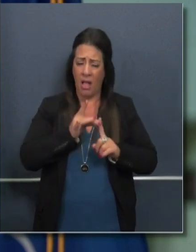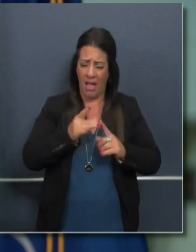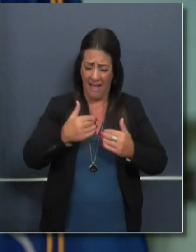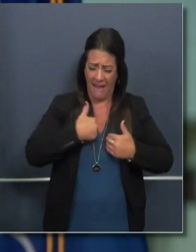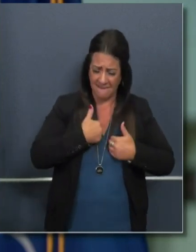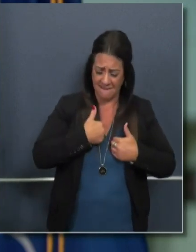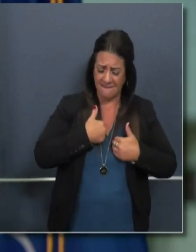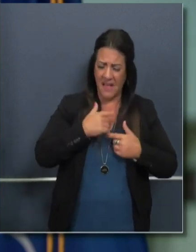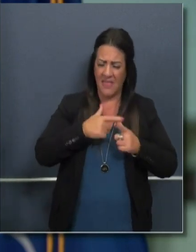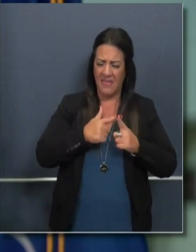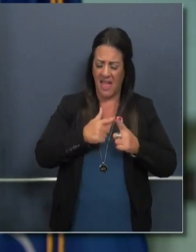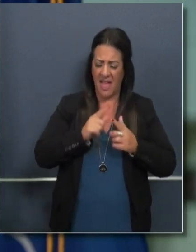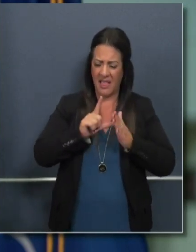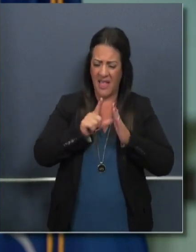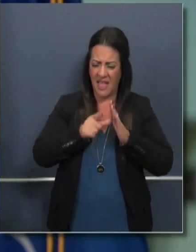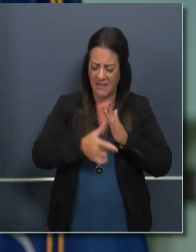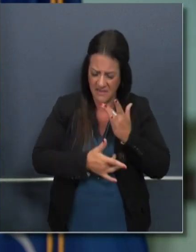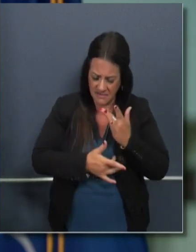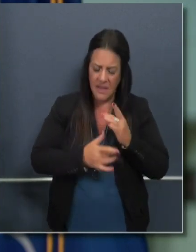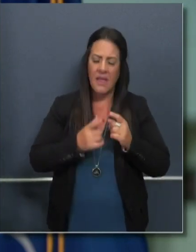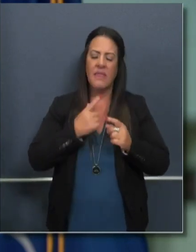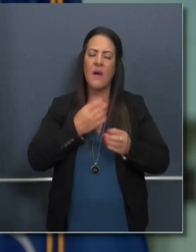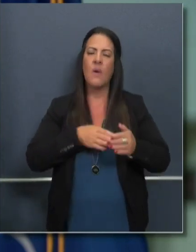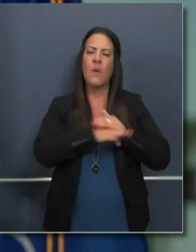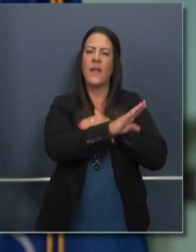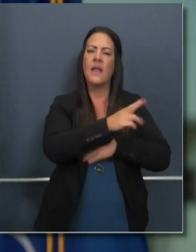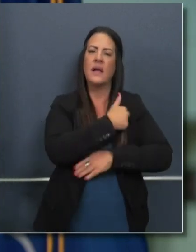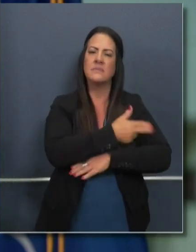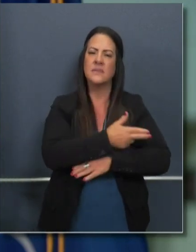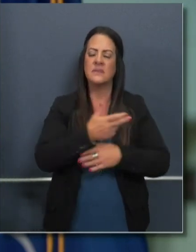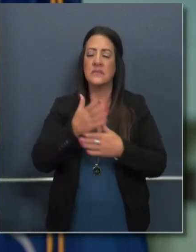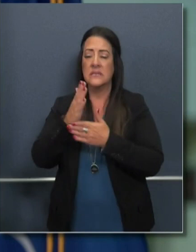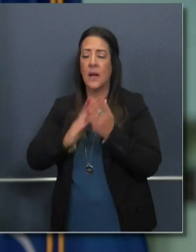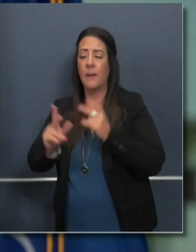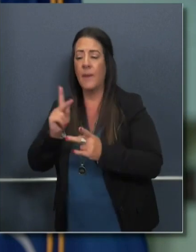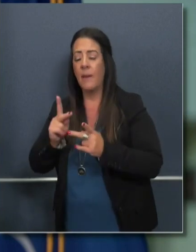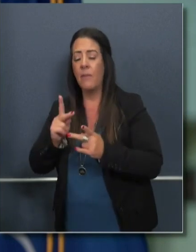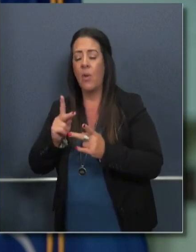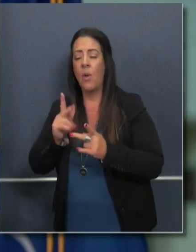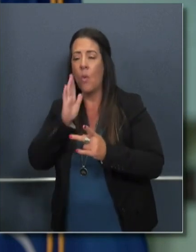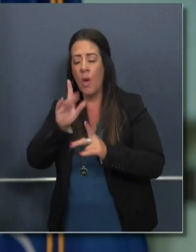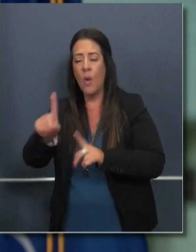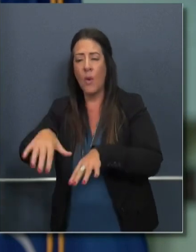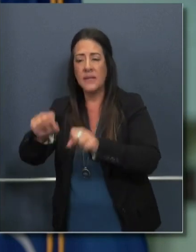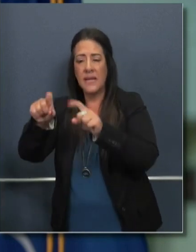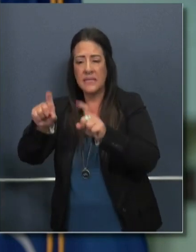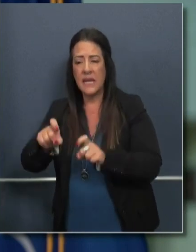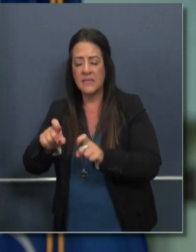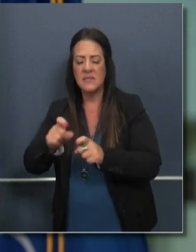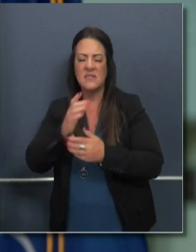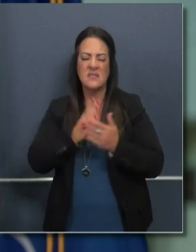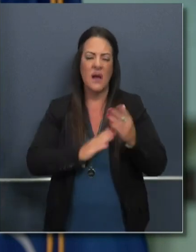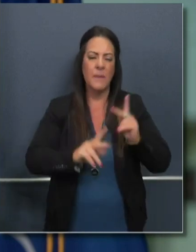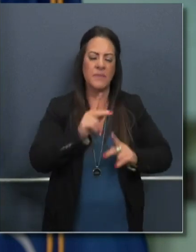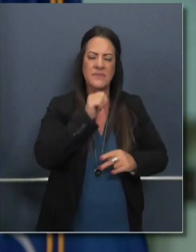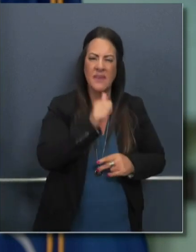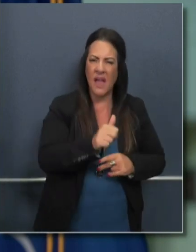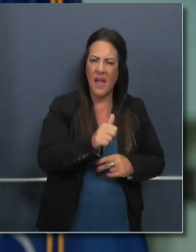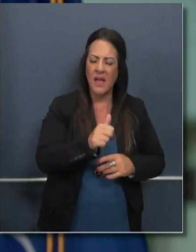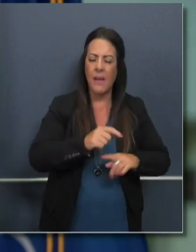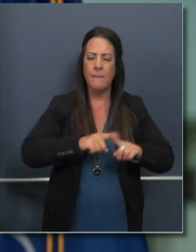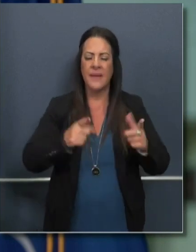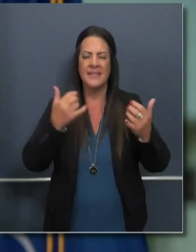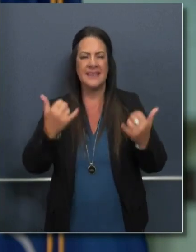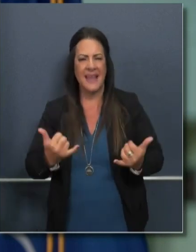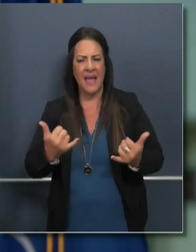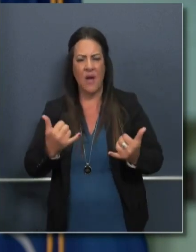infection. And positivity rates, again, are people who are only opting to get tested, so aren't a true sample of community spread. And now we're